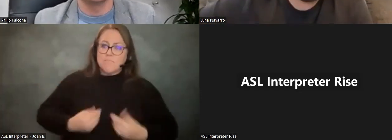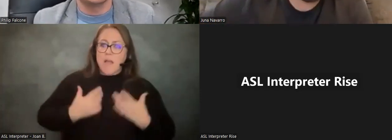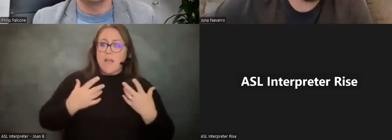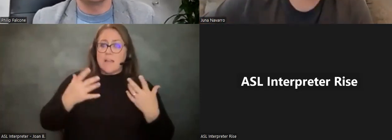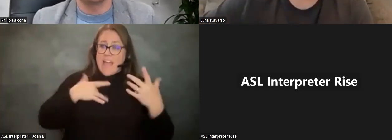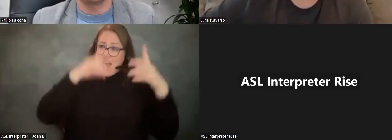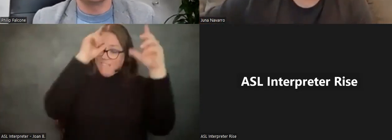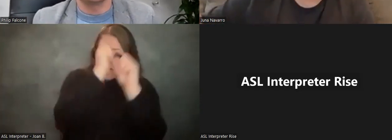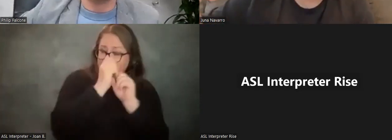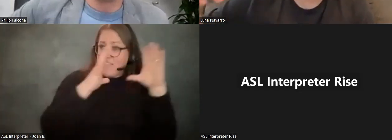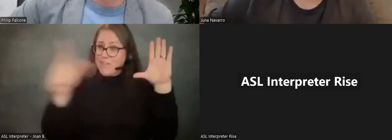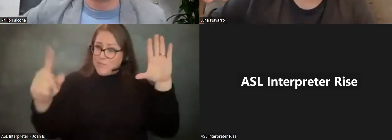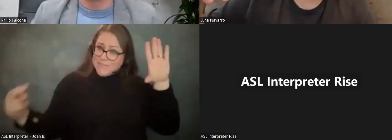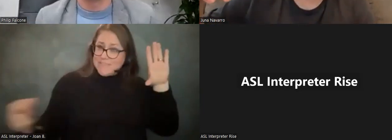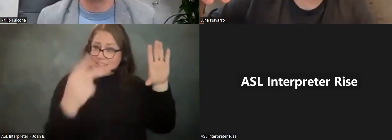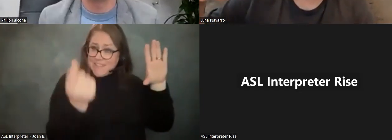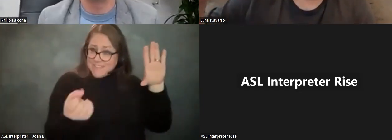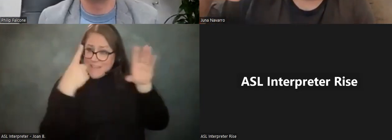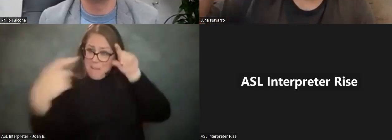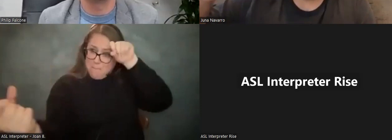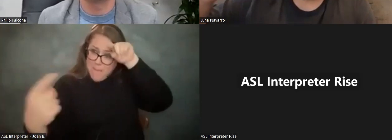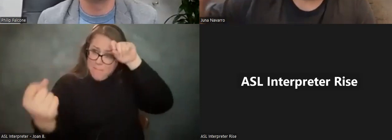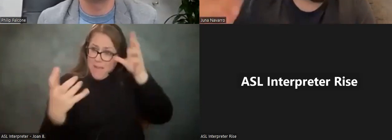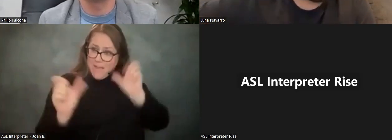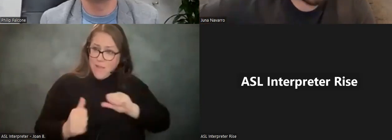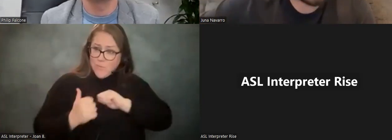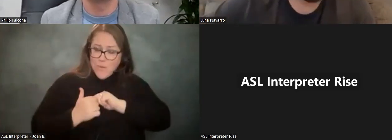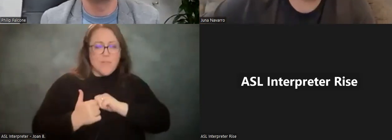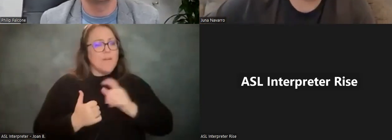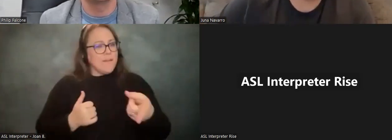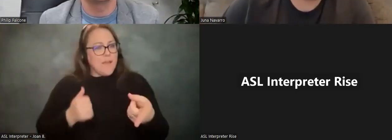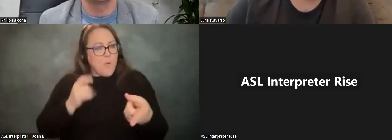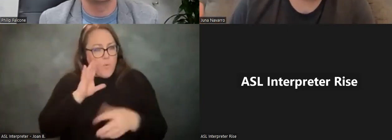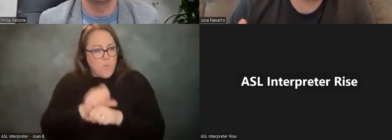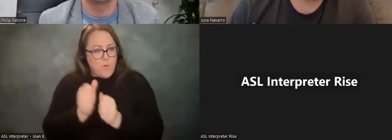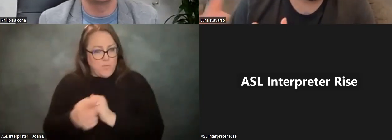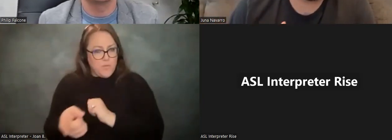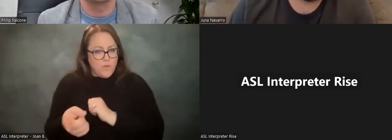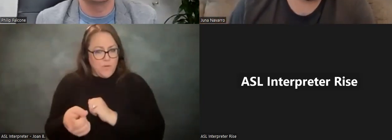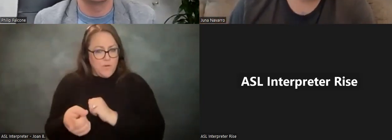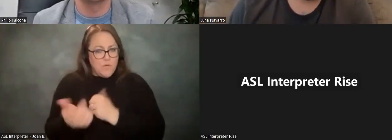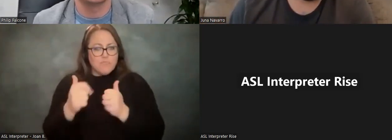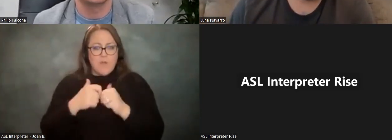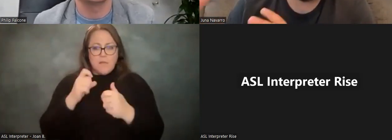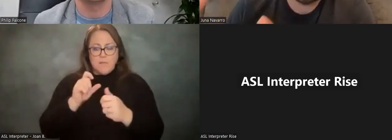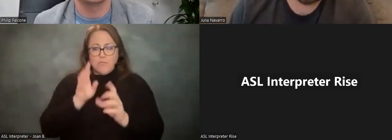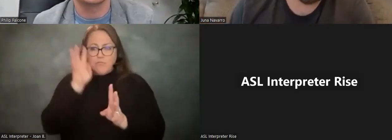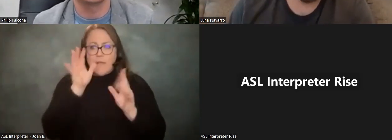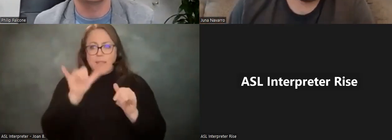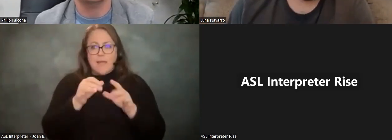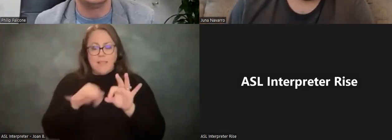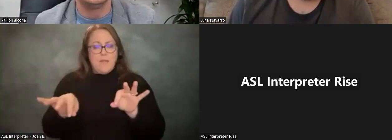these organizations that will be like, also that will work with you too, to also be able to create the language that it needs to